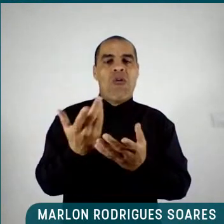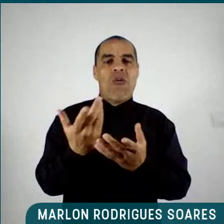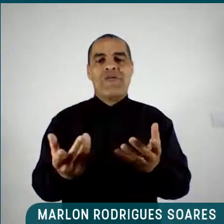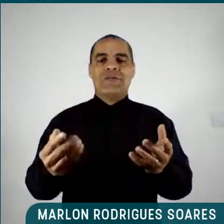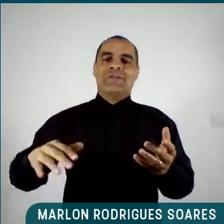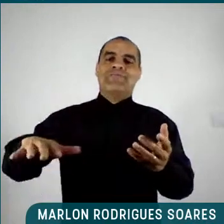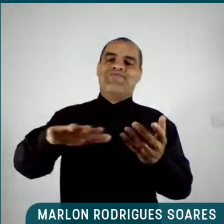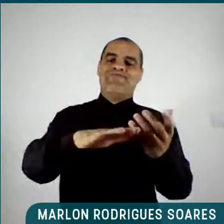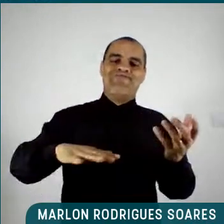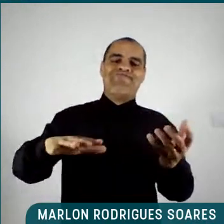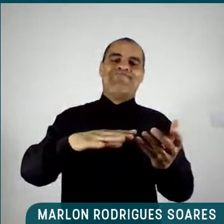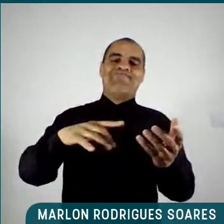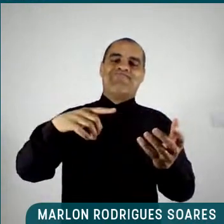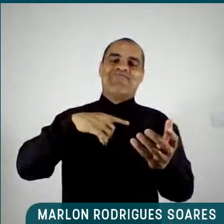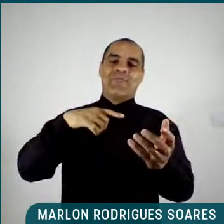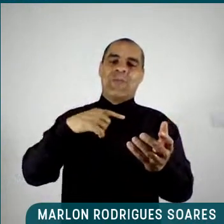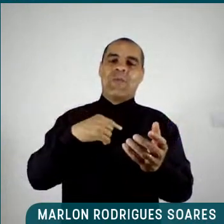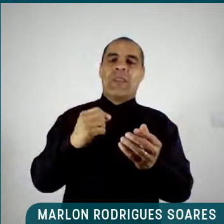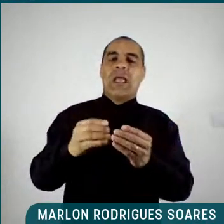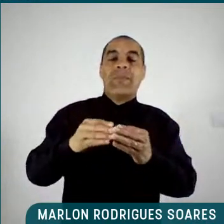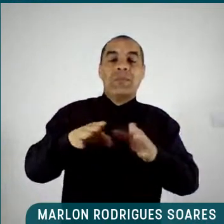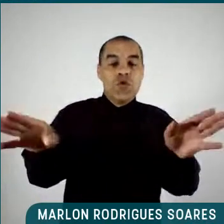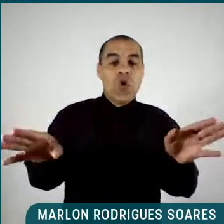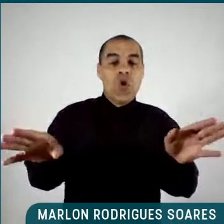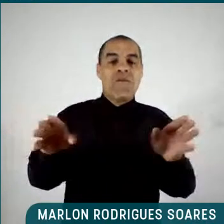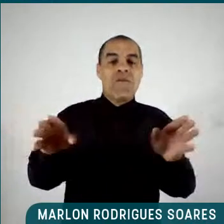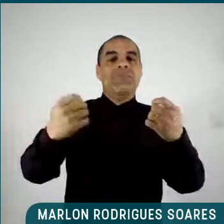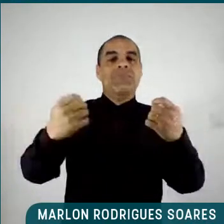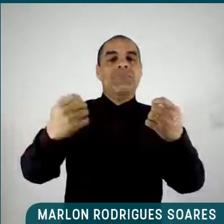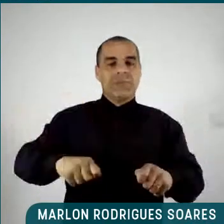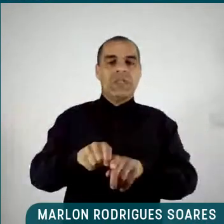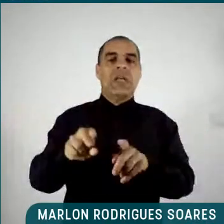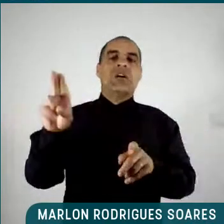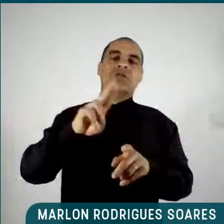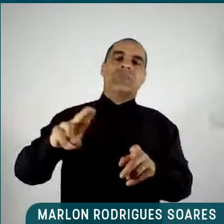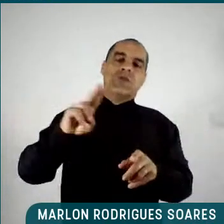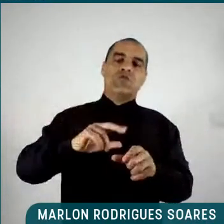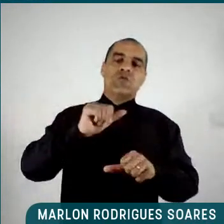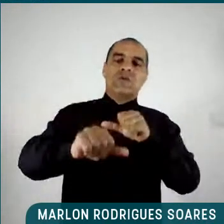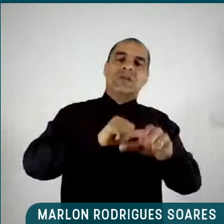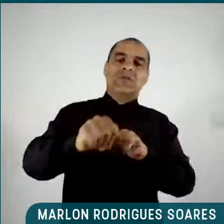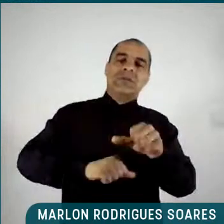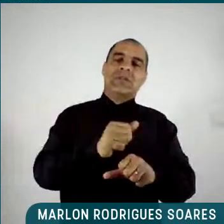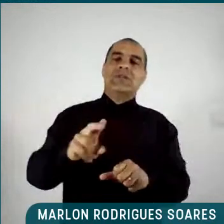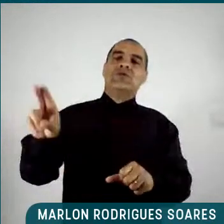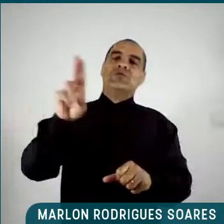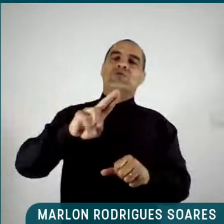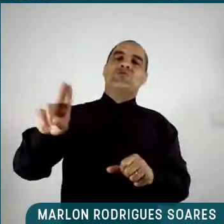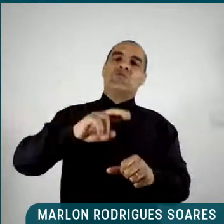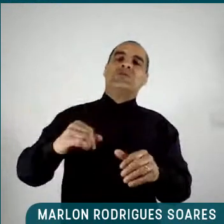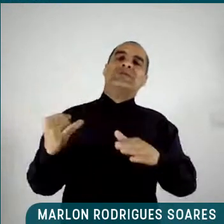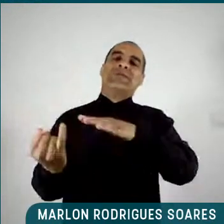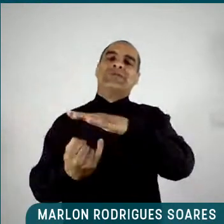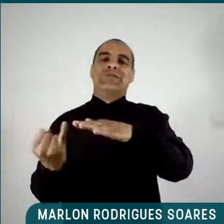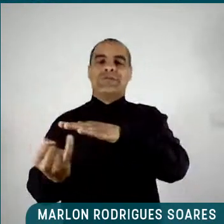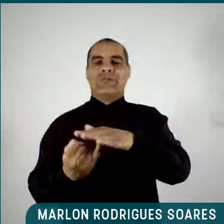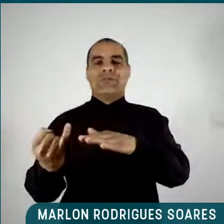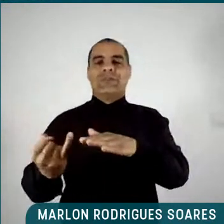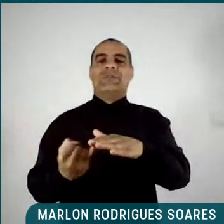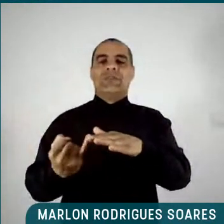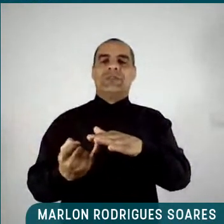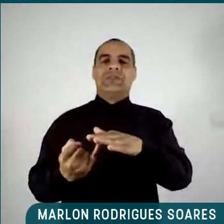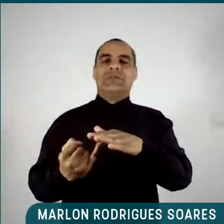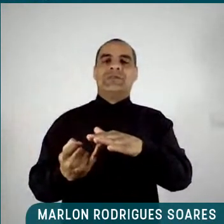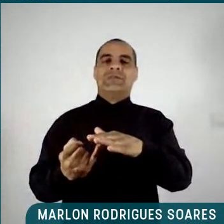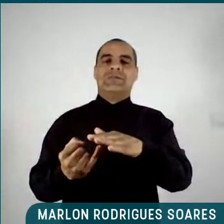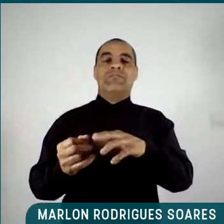in the last political moment that we had in Brazil, when the women were chosen as a candidate, there were loads of barriers for them